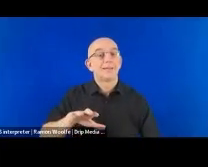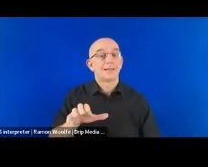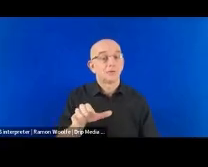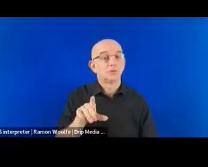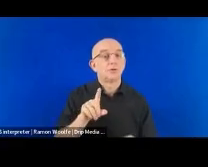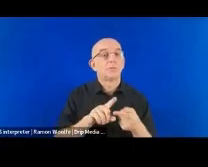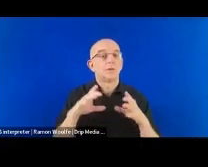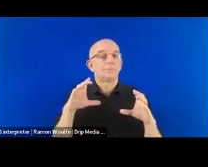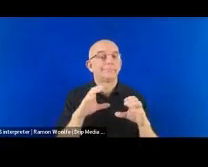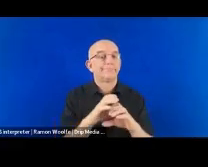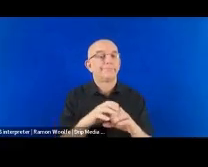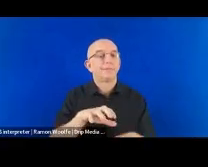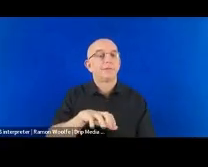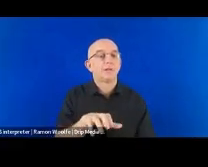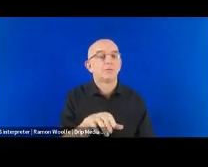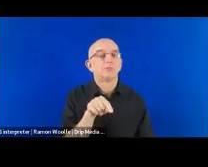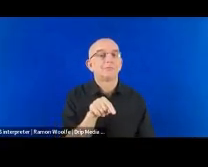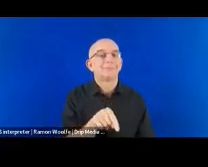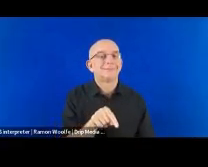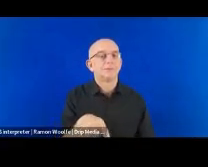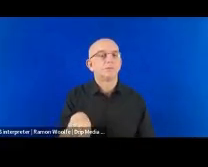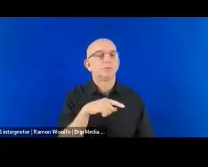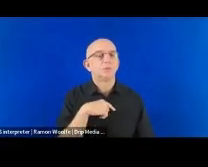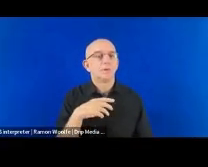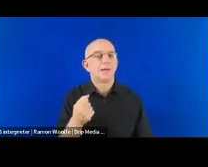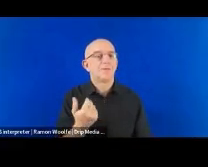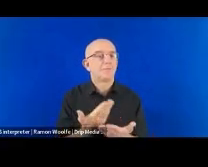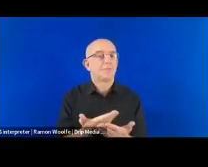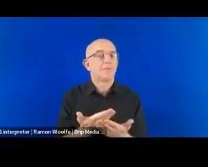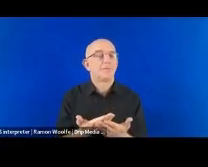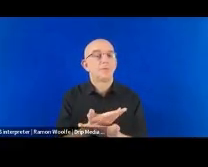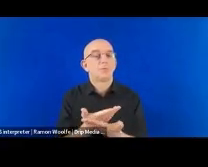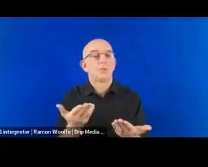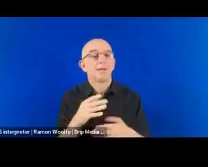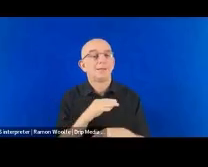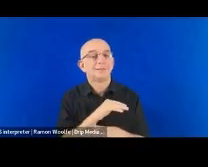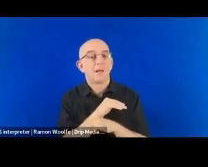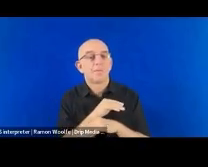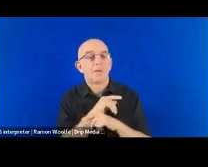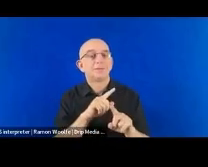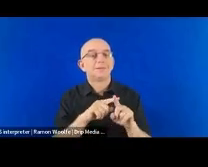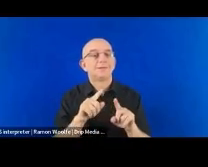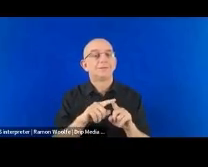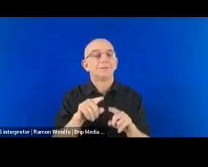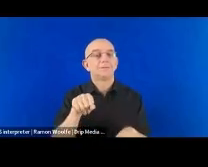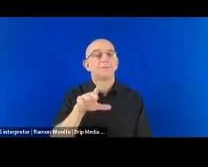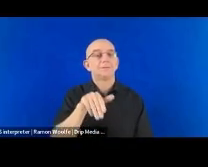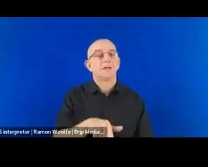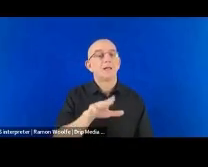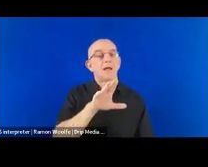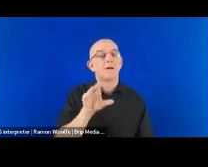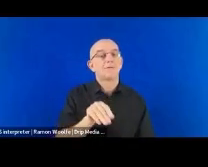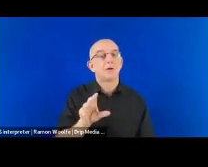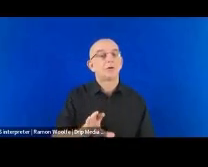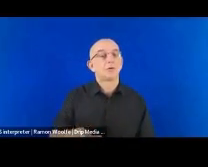better access, for many poor and marginalized groups. Also